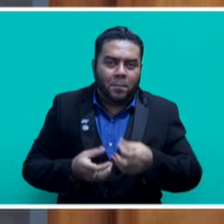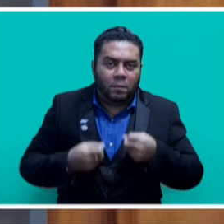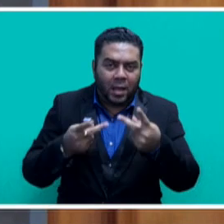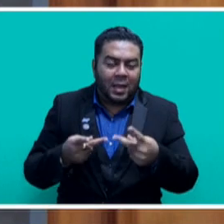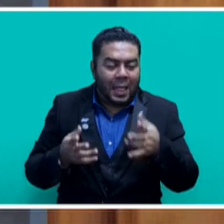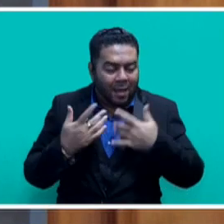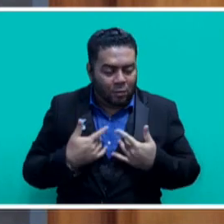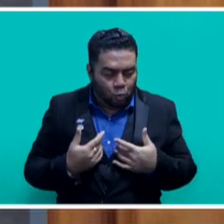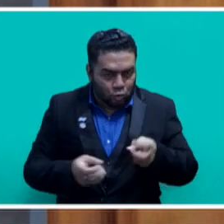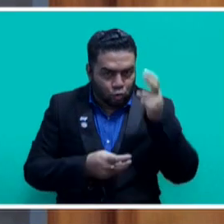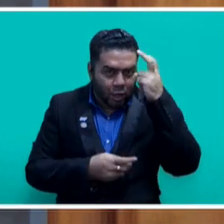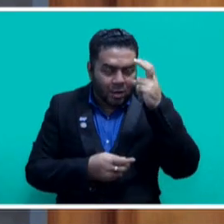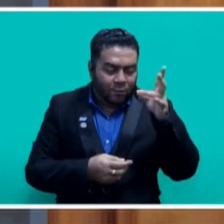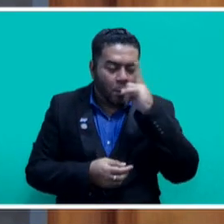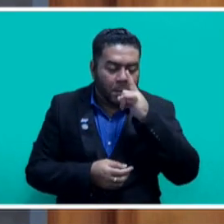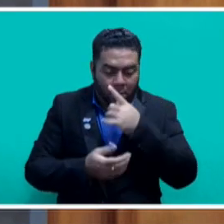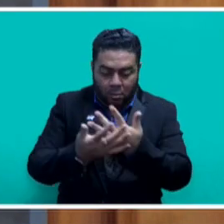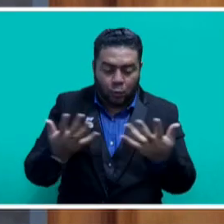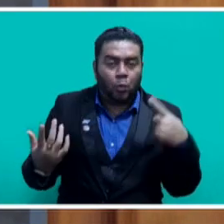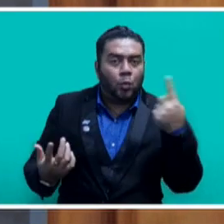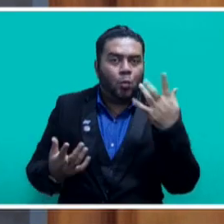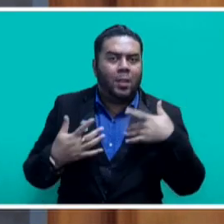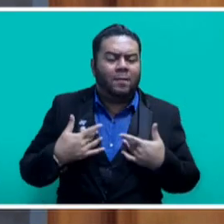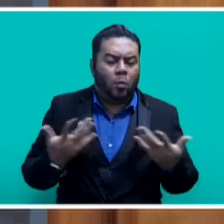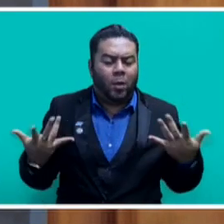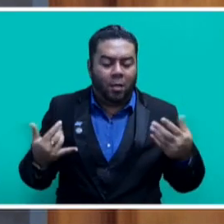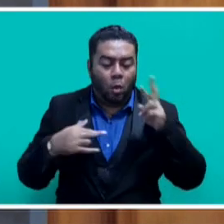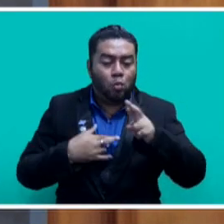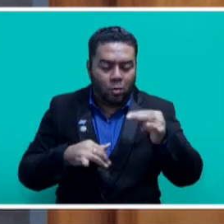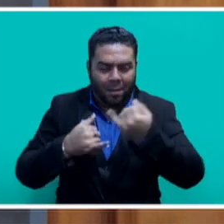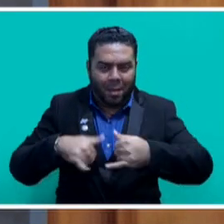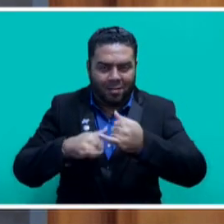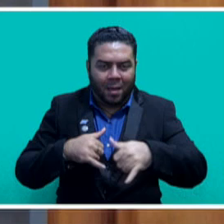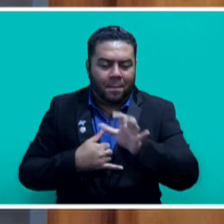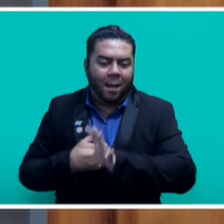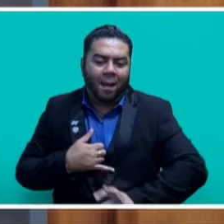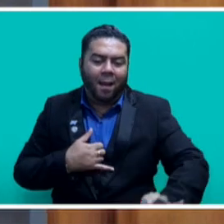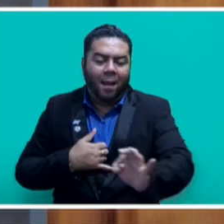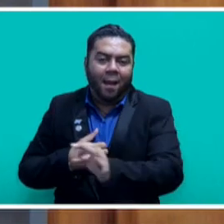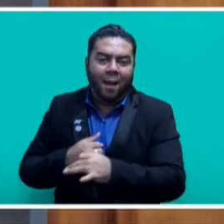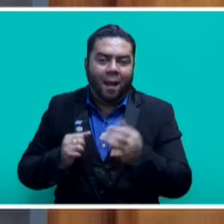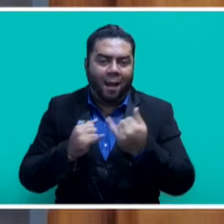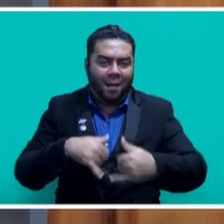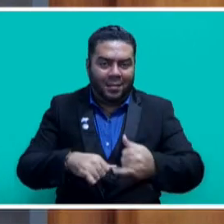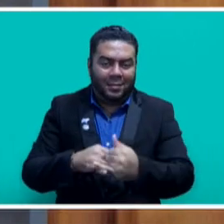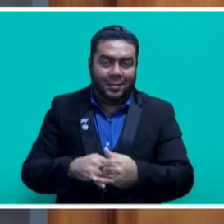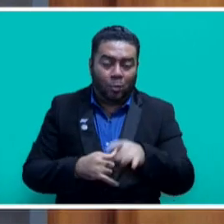livelihood training to our people who live in the rural maritime areas. Mr. Speaker, with